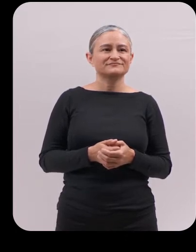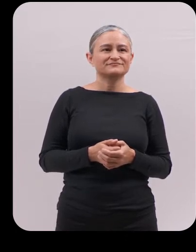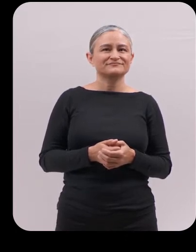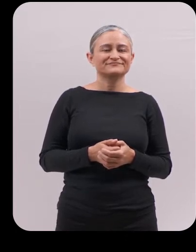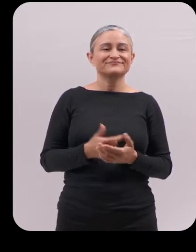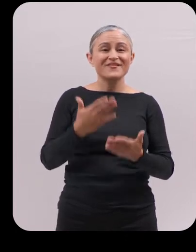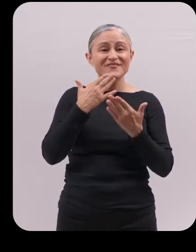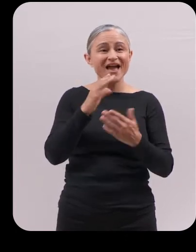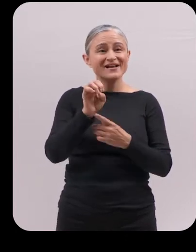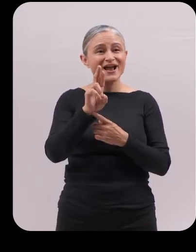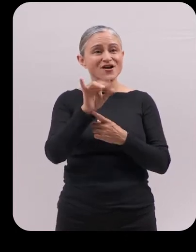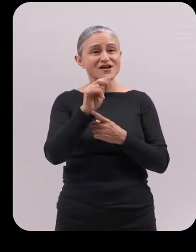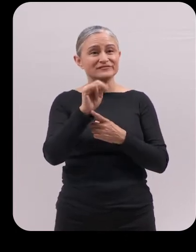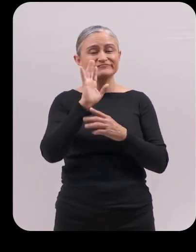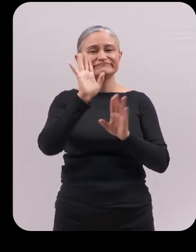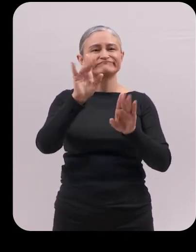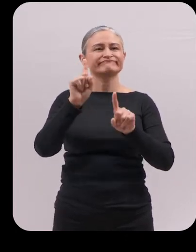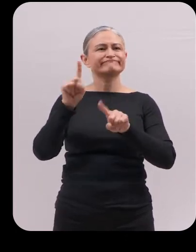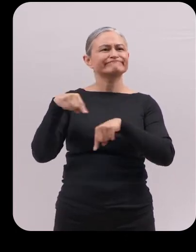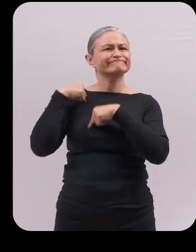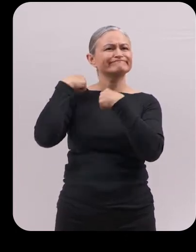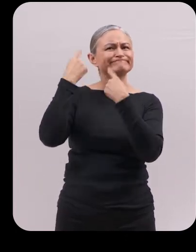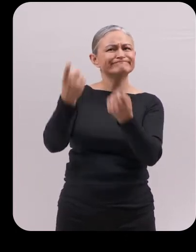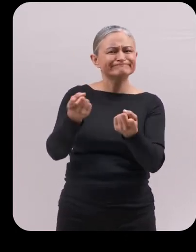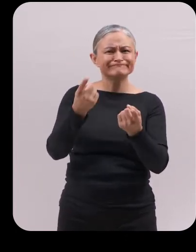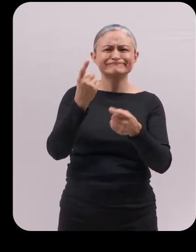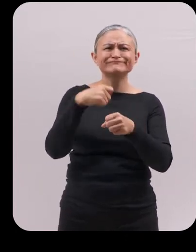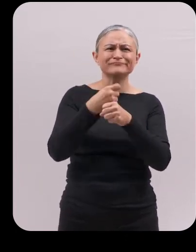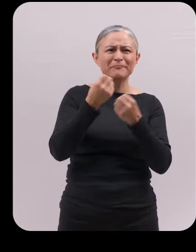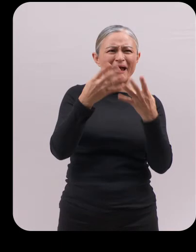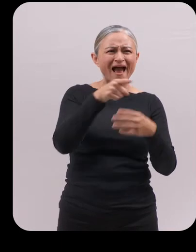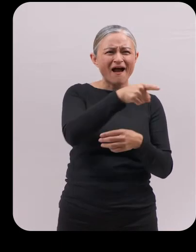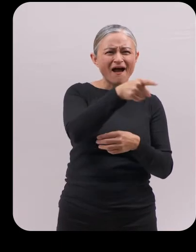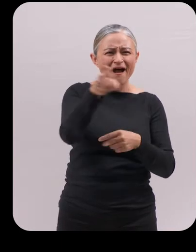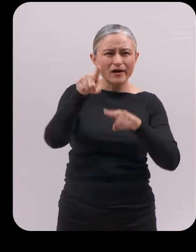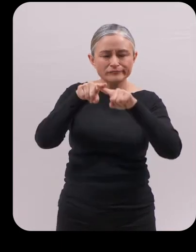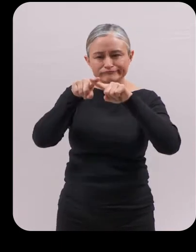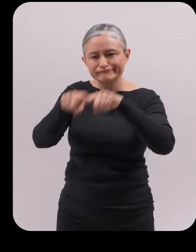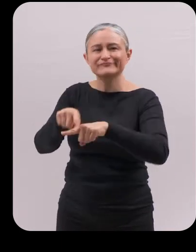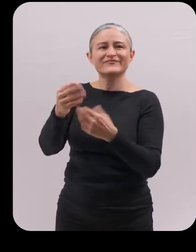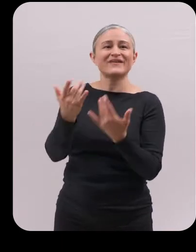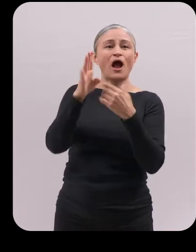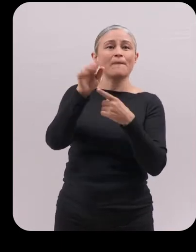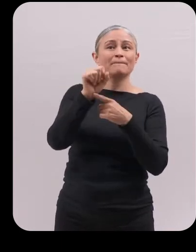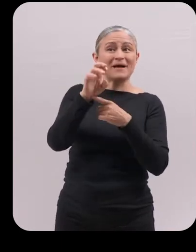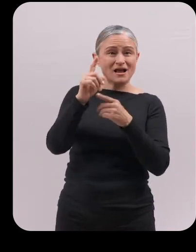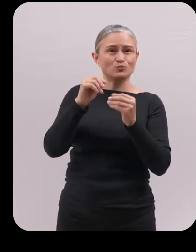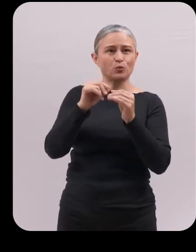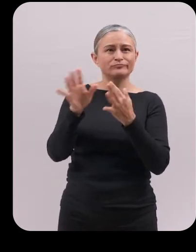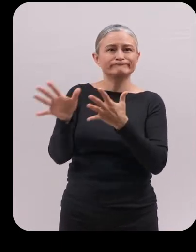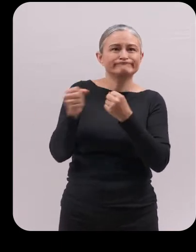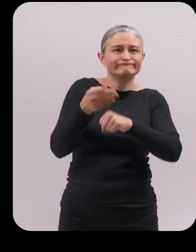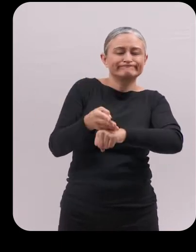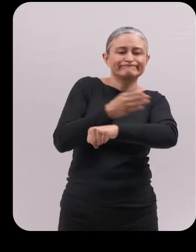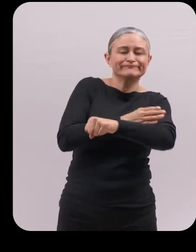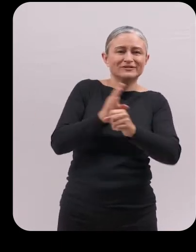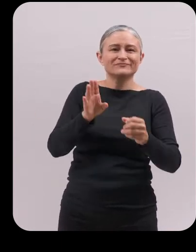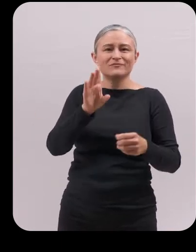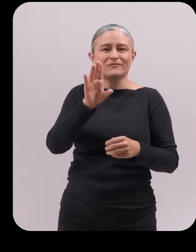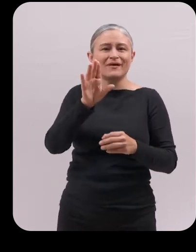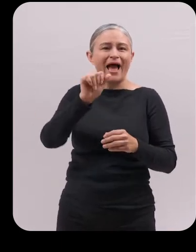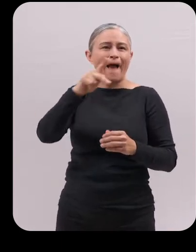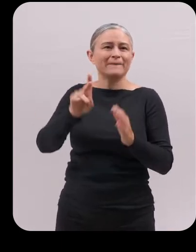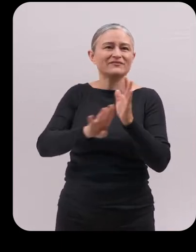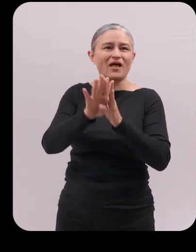Thanks, Aaron. Over the years, millions of you have relied on Firebase to accelerate your app development and run your apps with